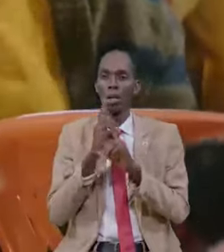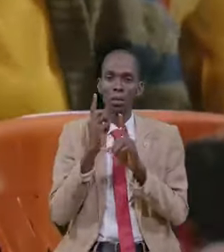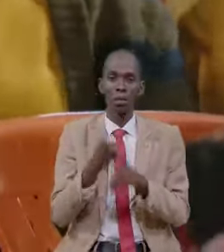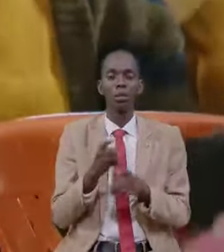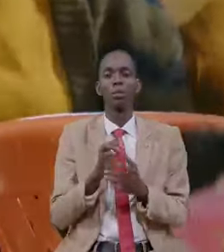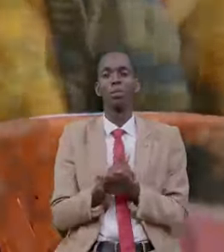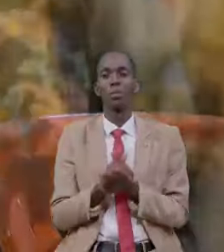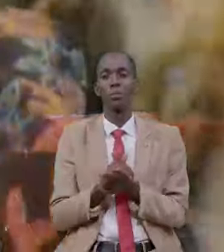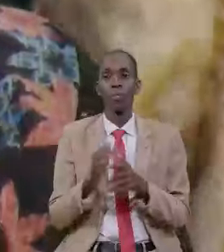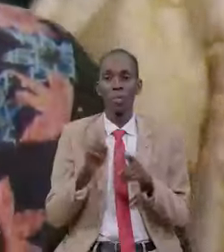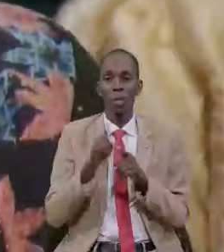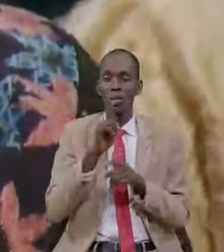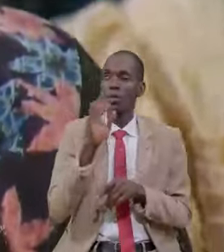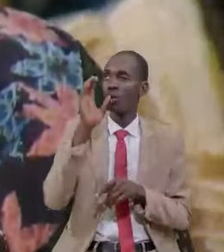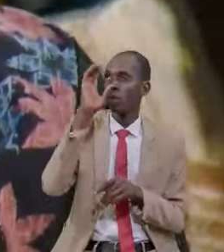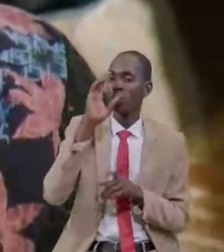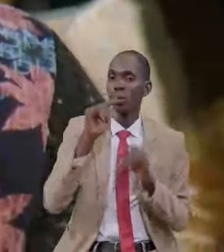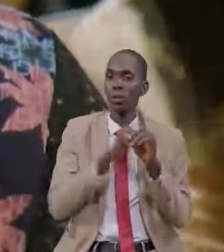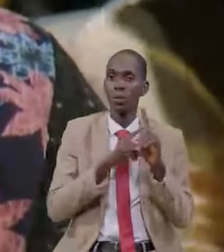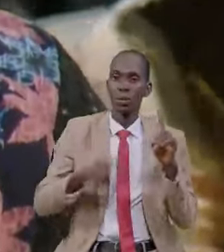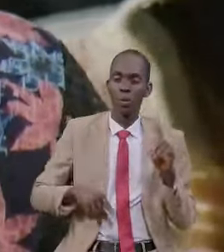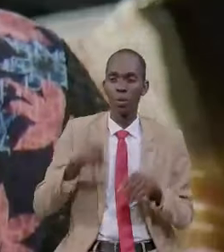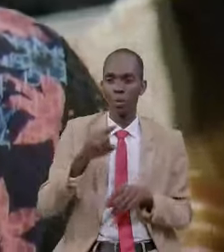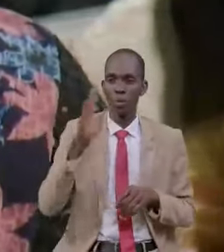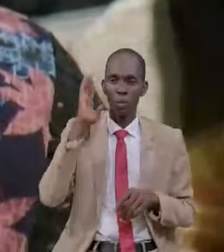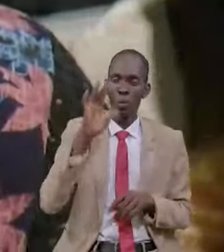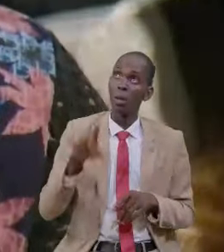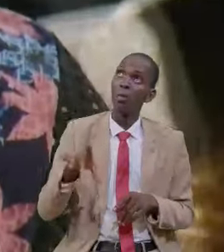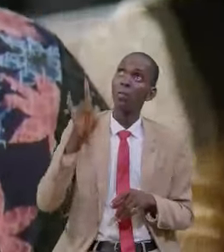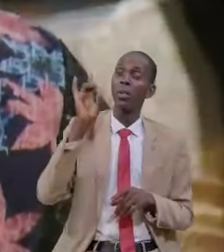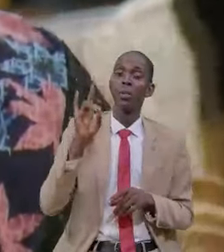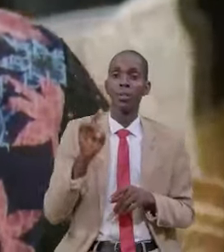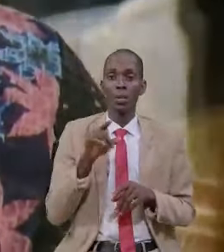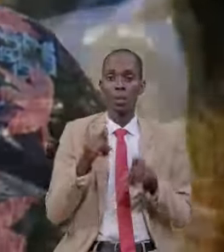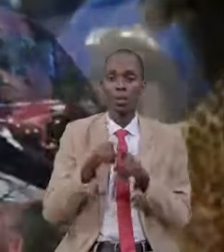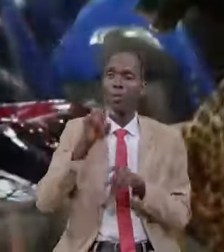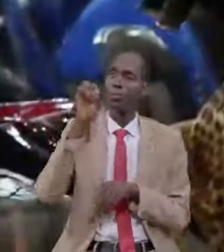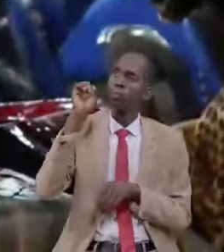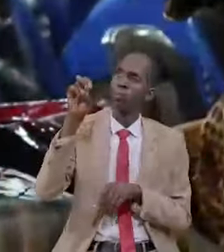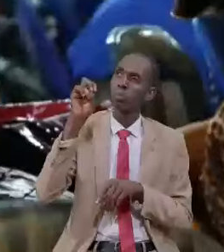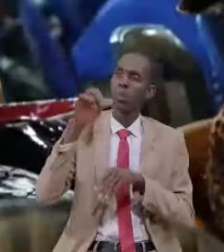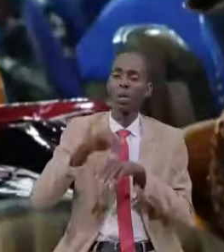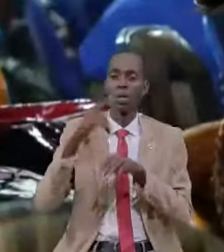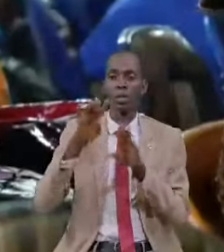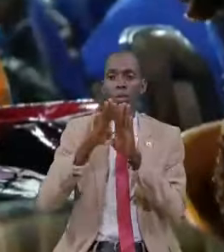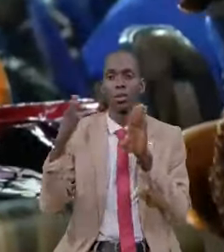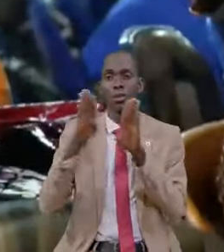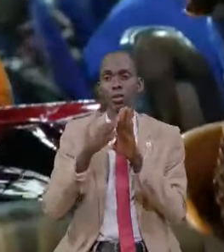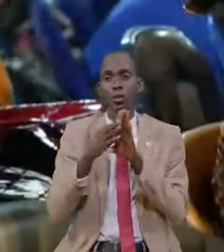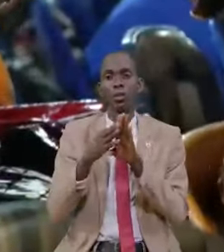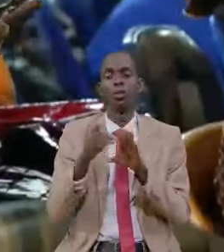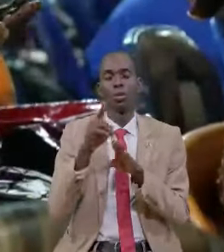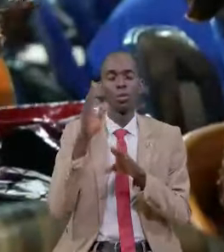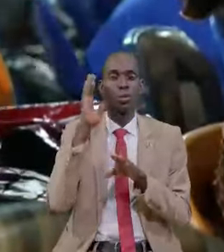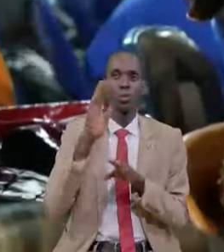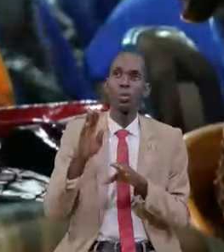That seeking you will find. That knocking, the door to your expectation